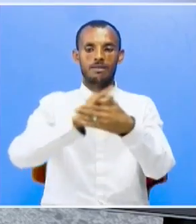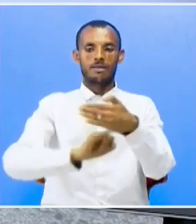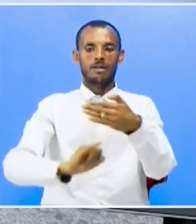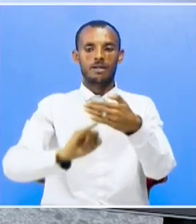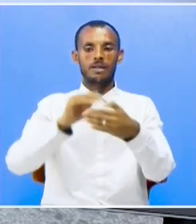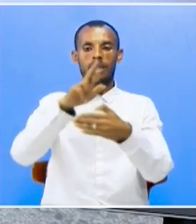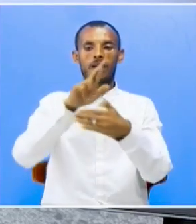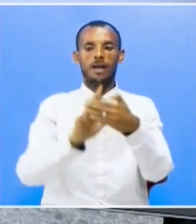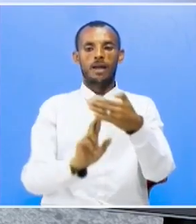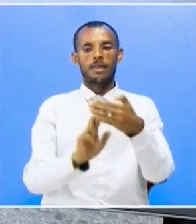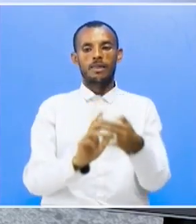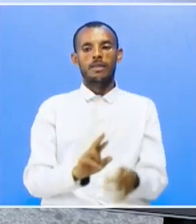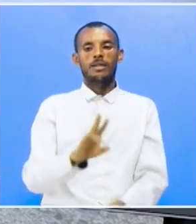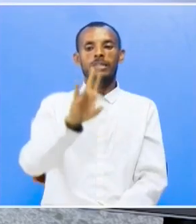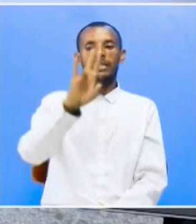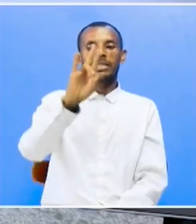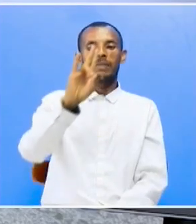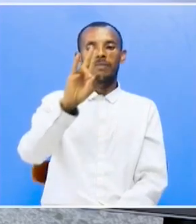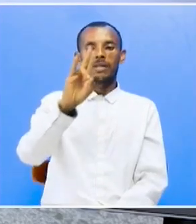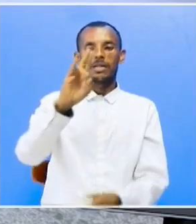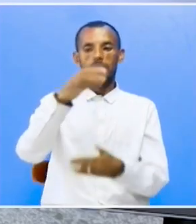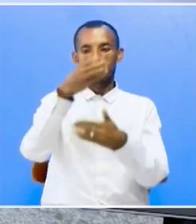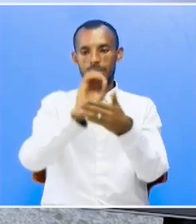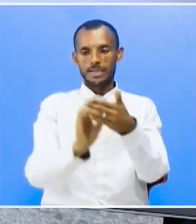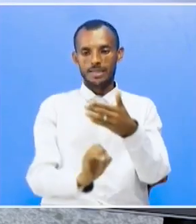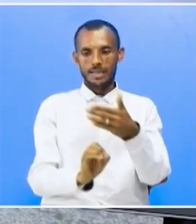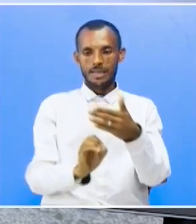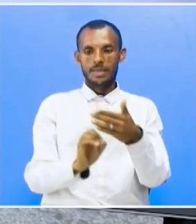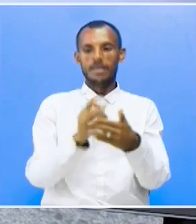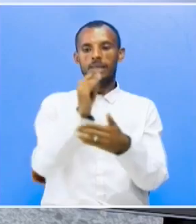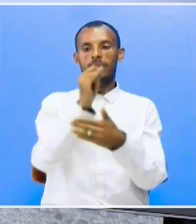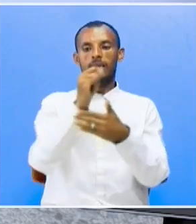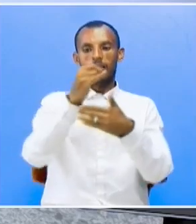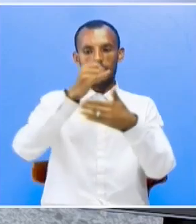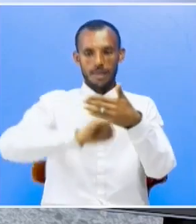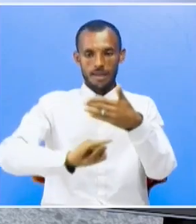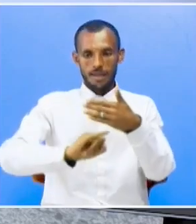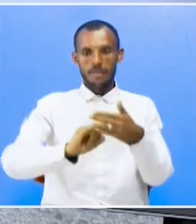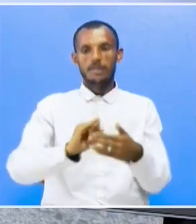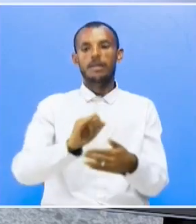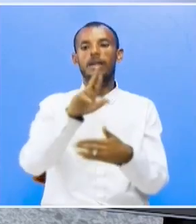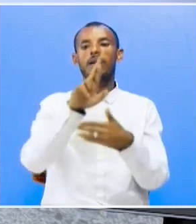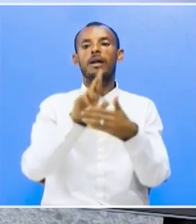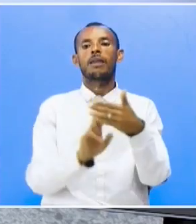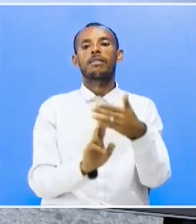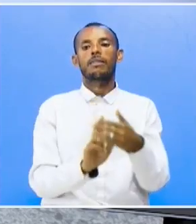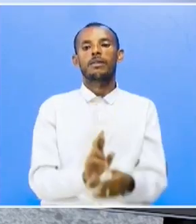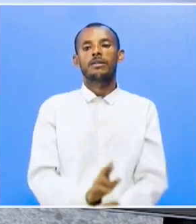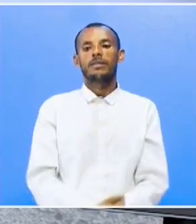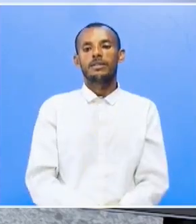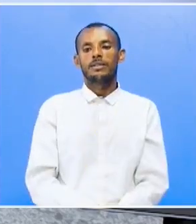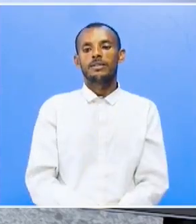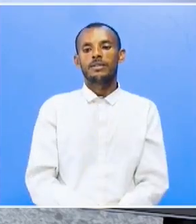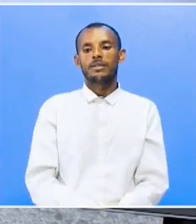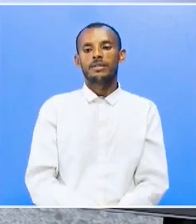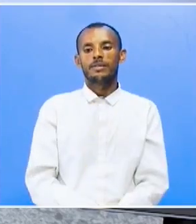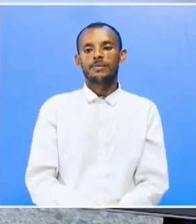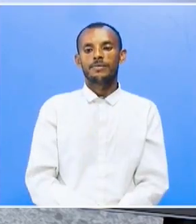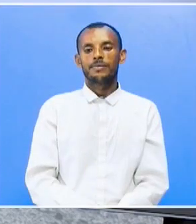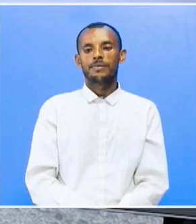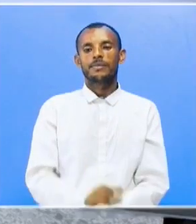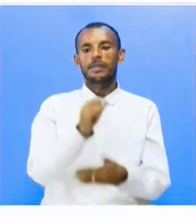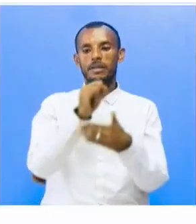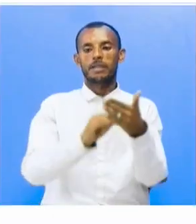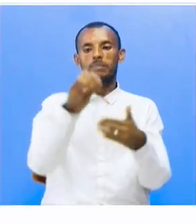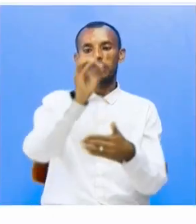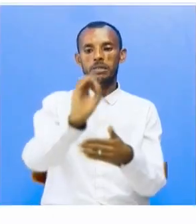what does this 7% refers? It is the interest rate. So the interest rate here is